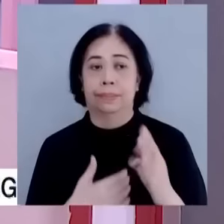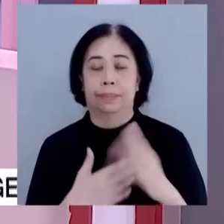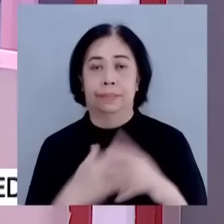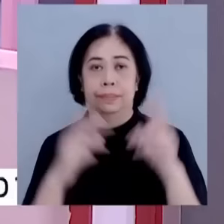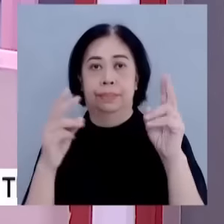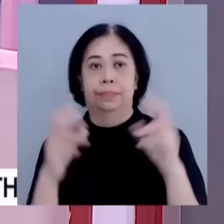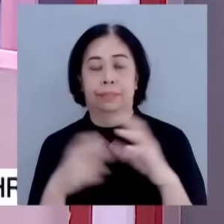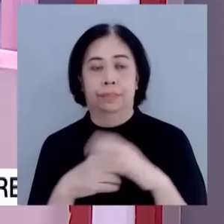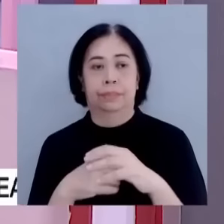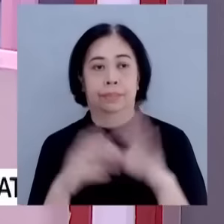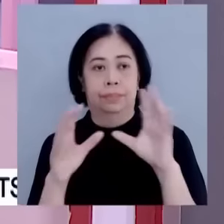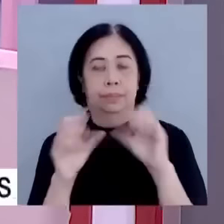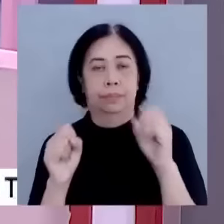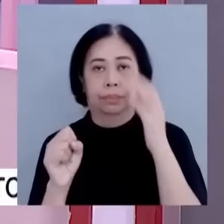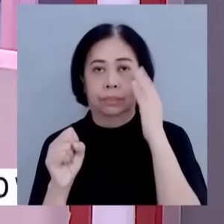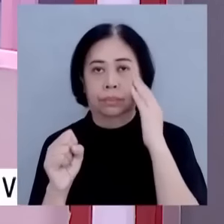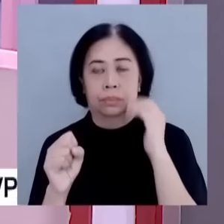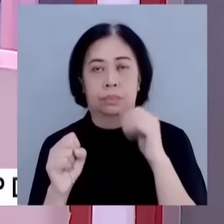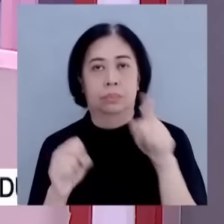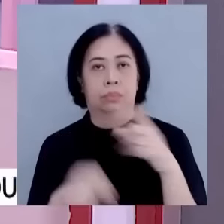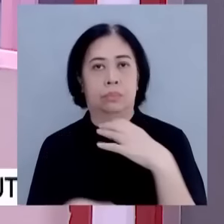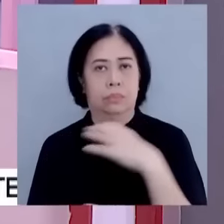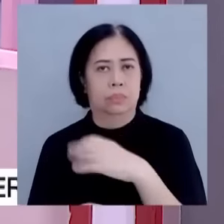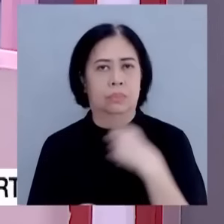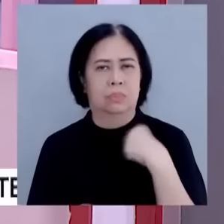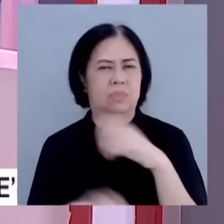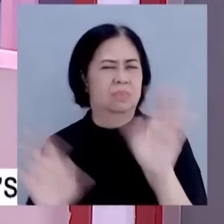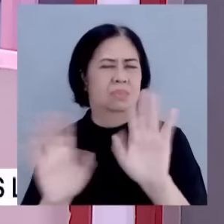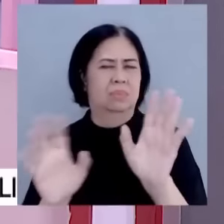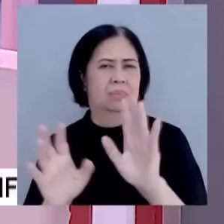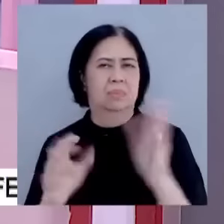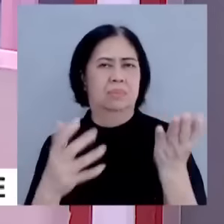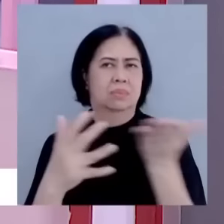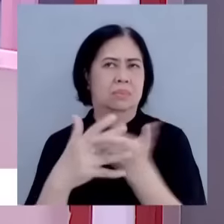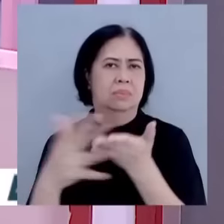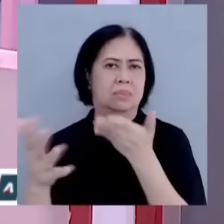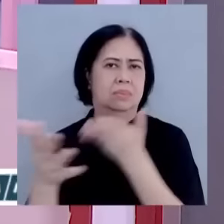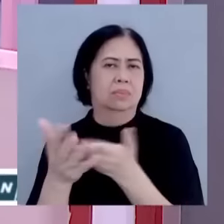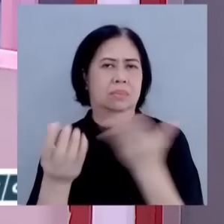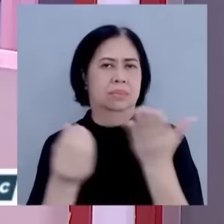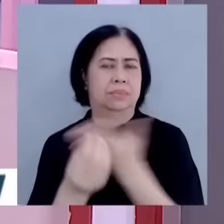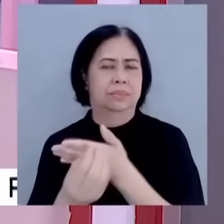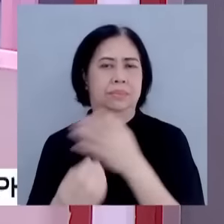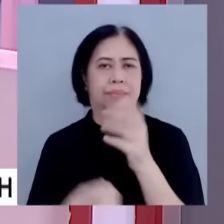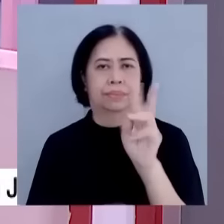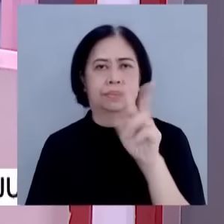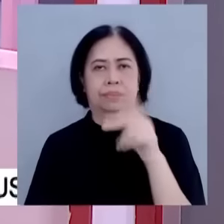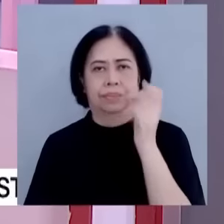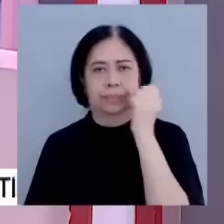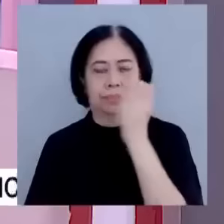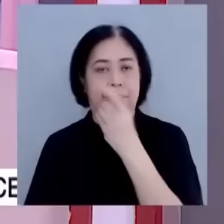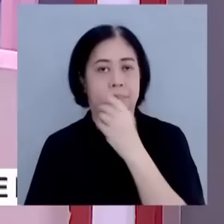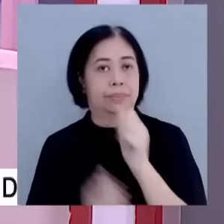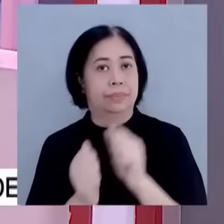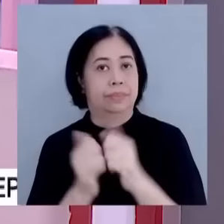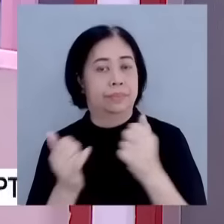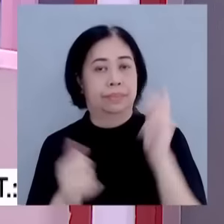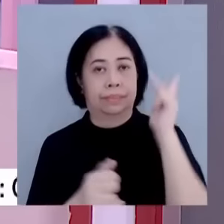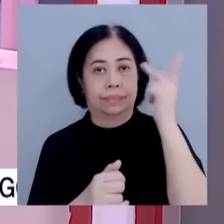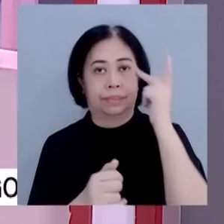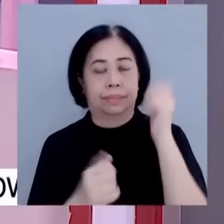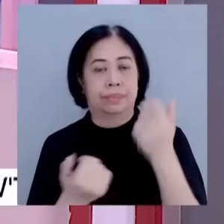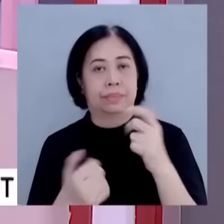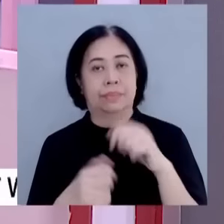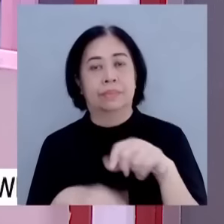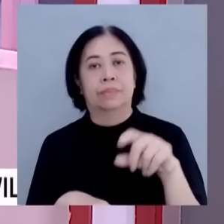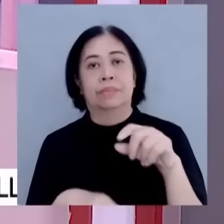On the president's request for lawmakers not to pursue impeachment raps against the vice president. Joining us now is political analyst Edmund